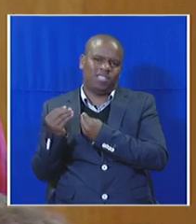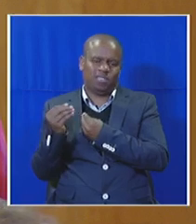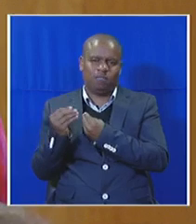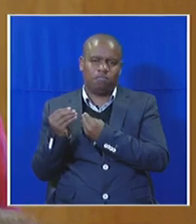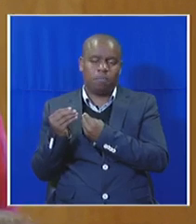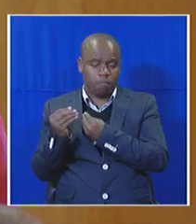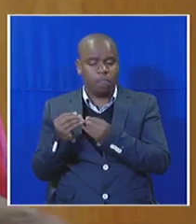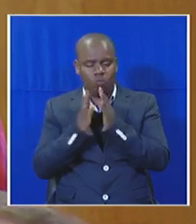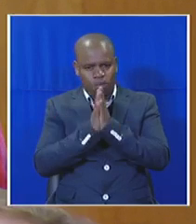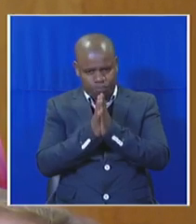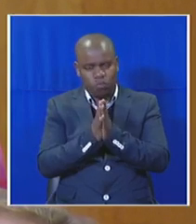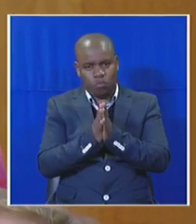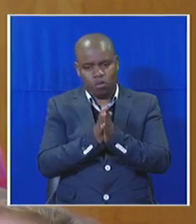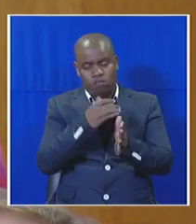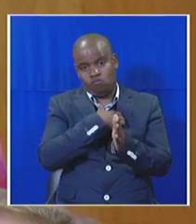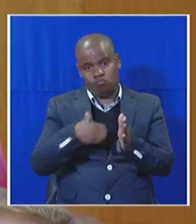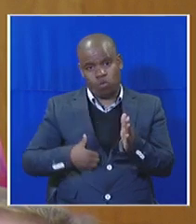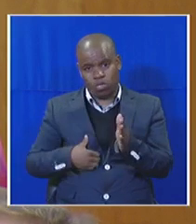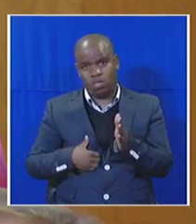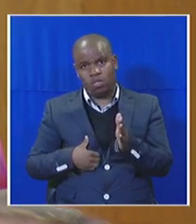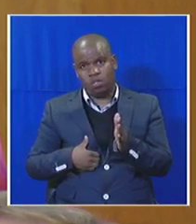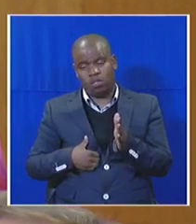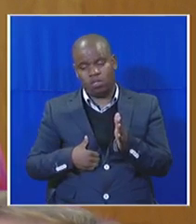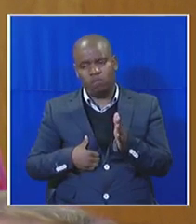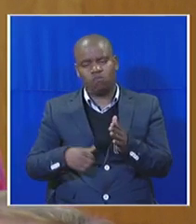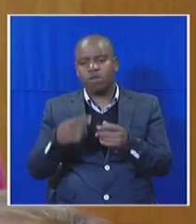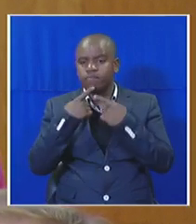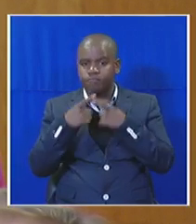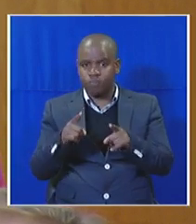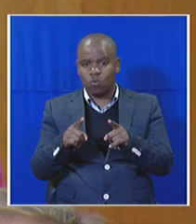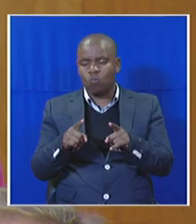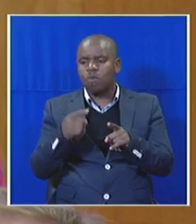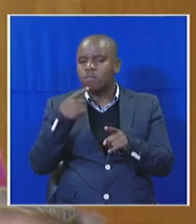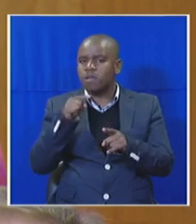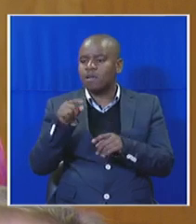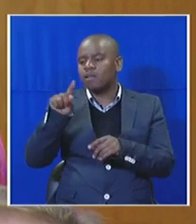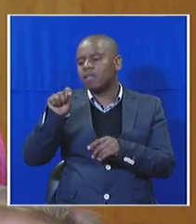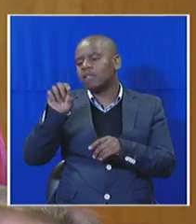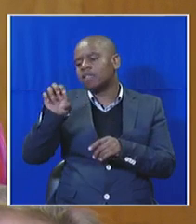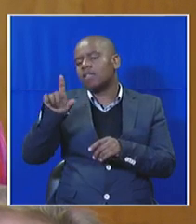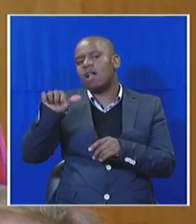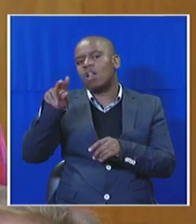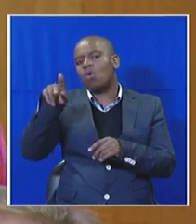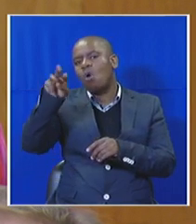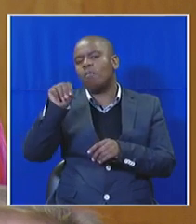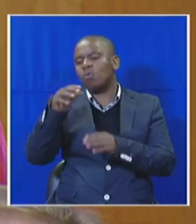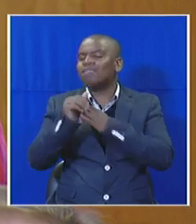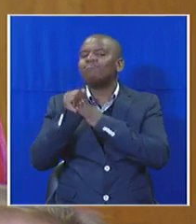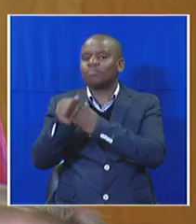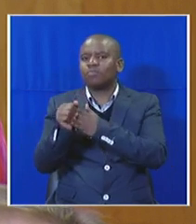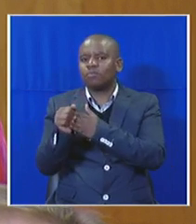Sona, Mr. President, you announced the legally dubious decision that Telkom would be the lead agency for SA Connect. Why